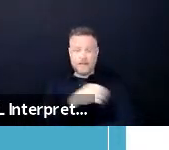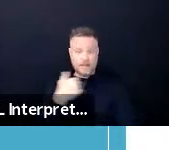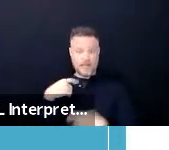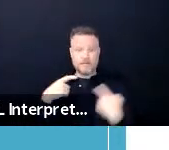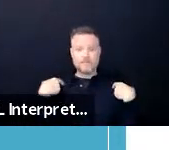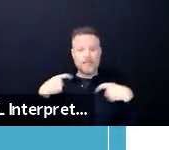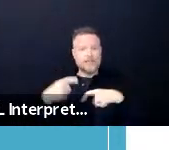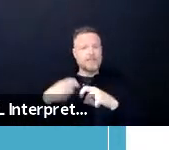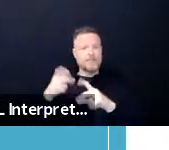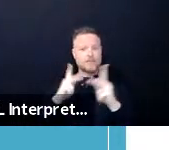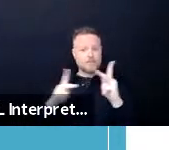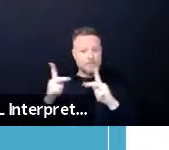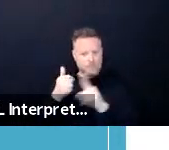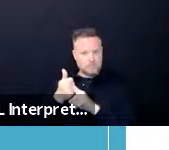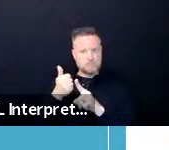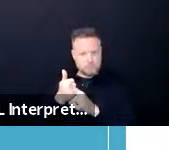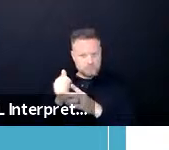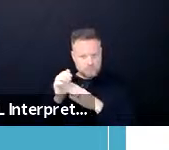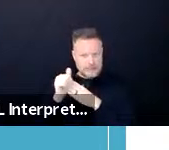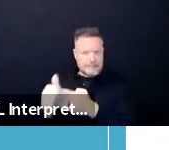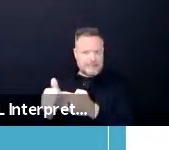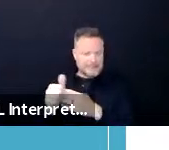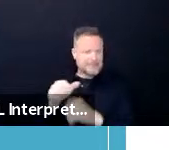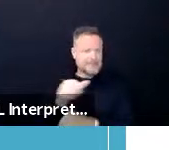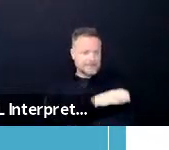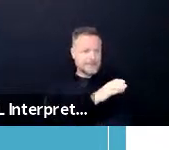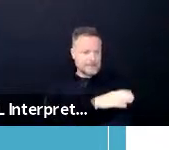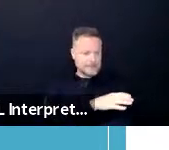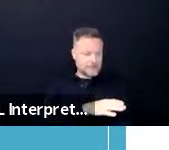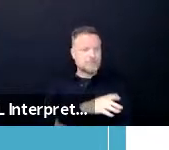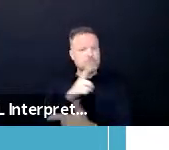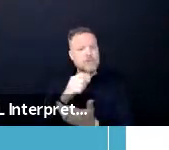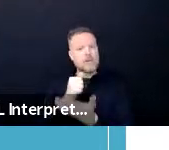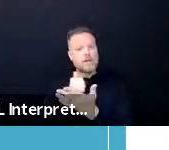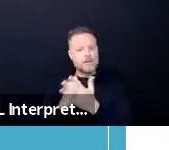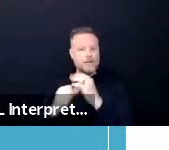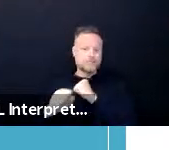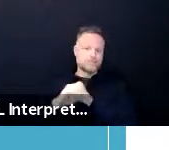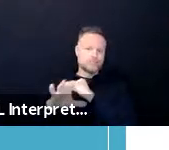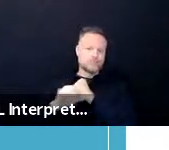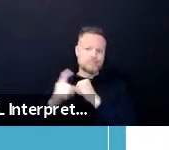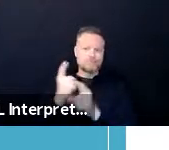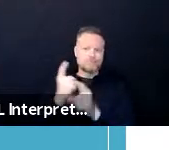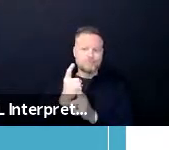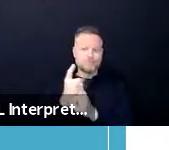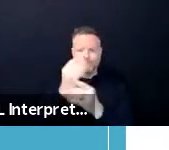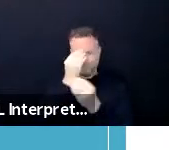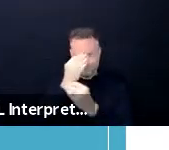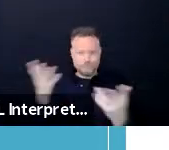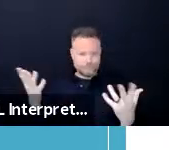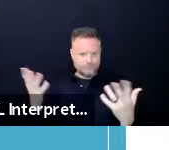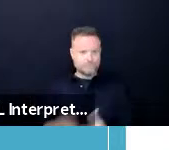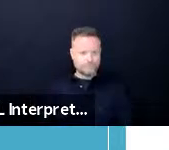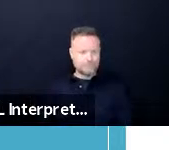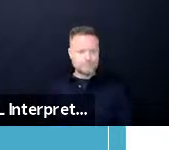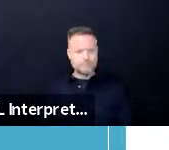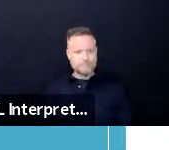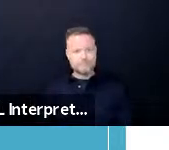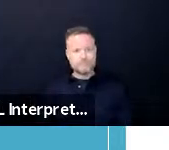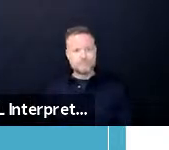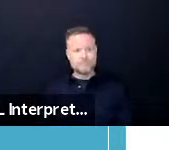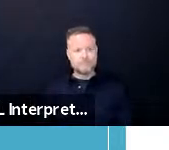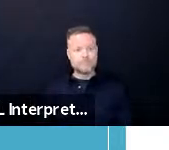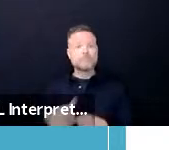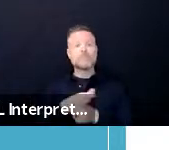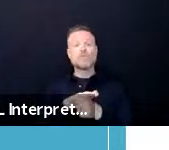also help us spread the information and also gather what we need to create in order to meet the needs of the community.